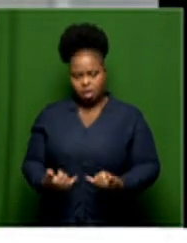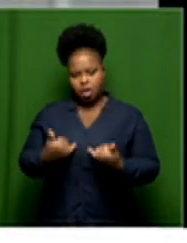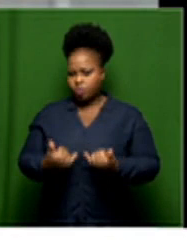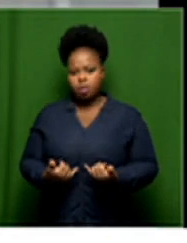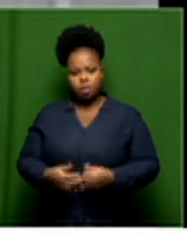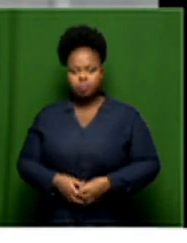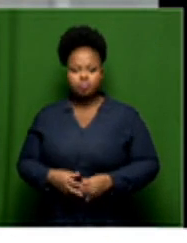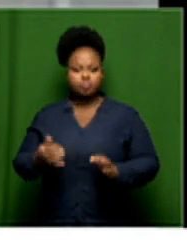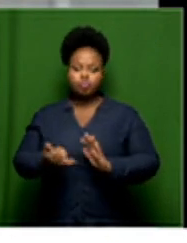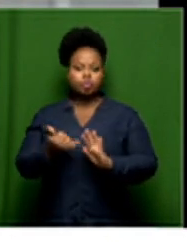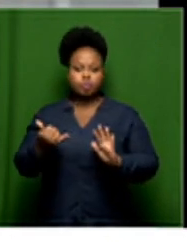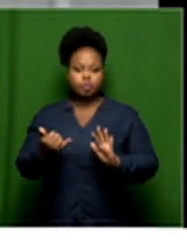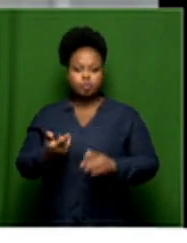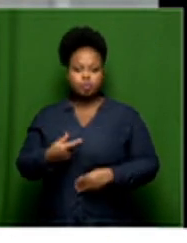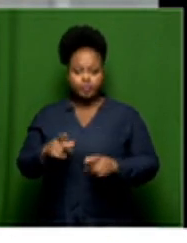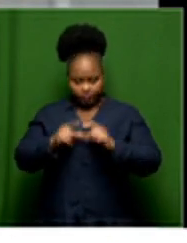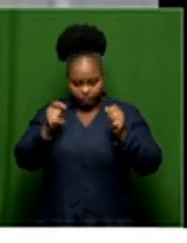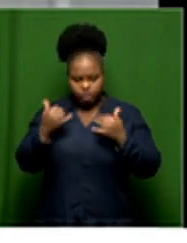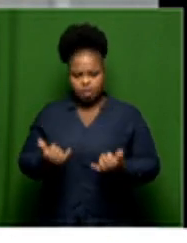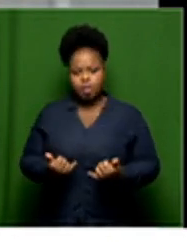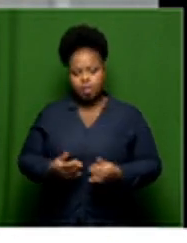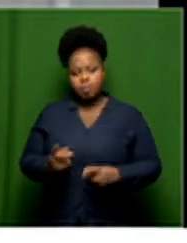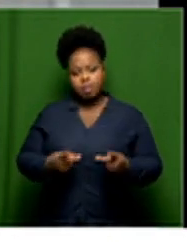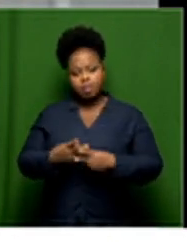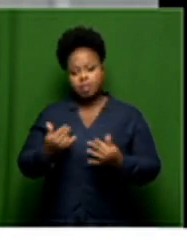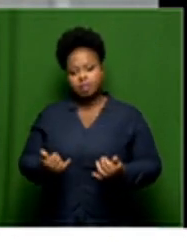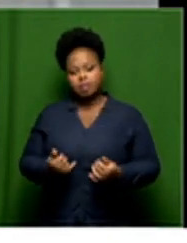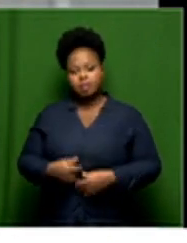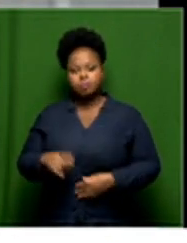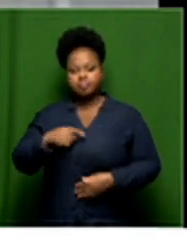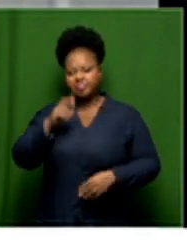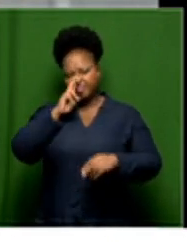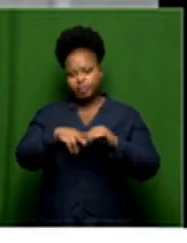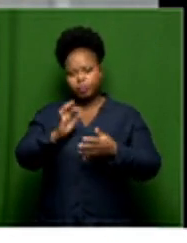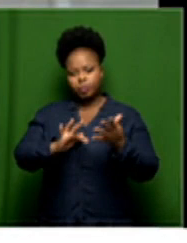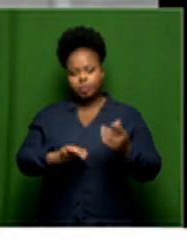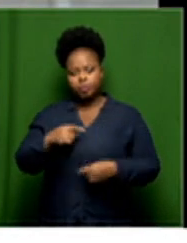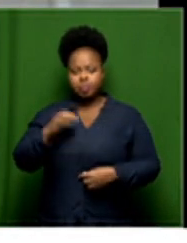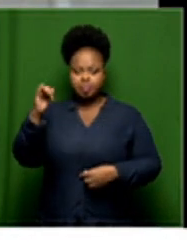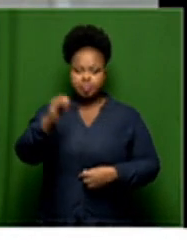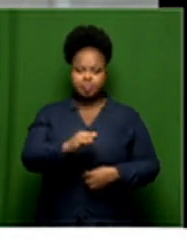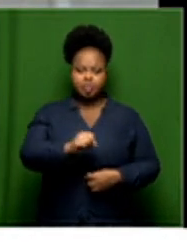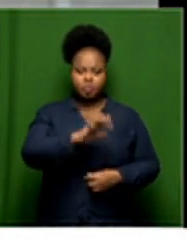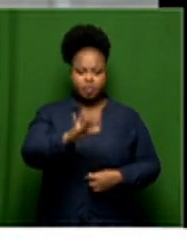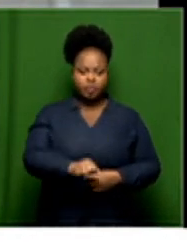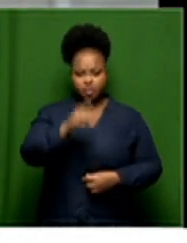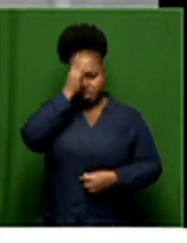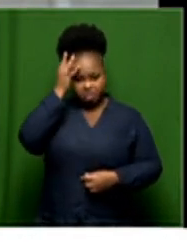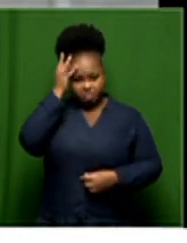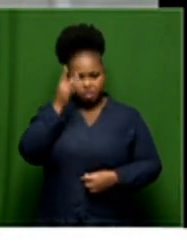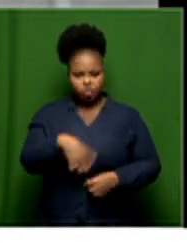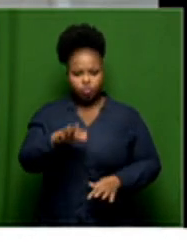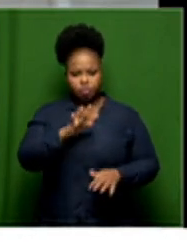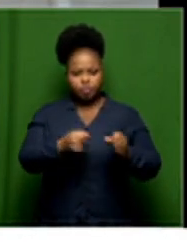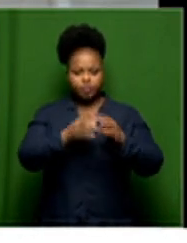We just sort of finished it off. And actually, I've got a funny story. I flew back to South Africa in March to tie